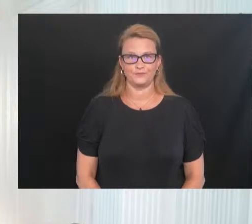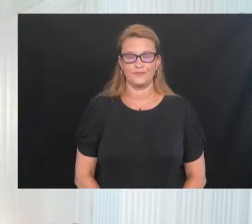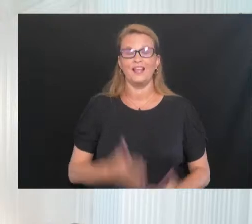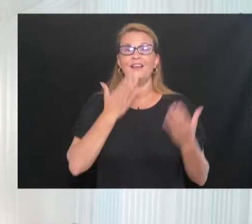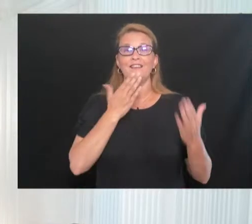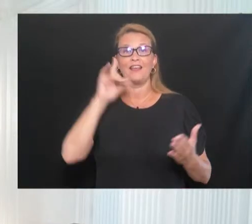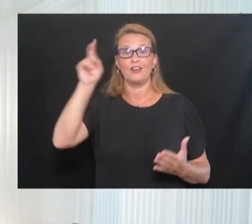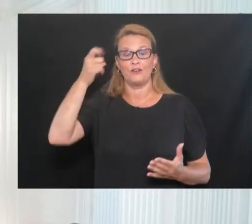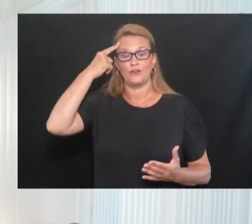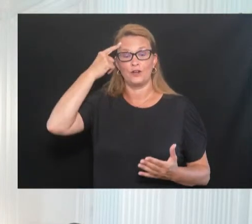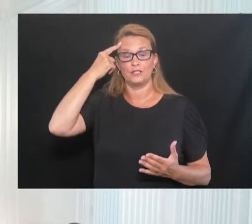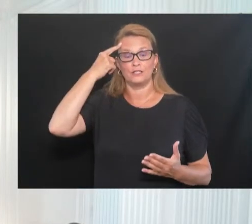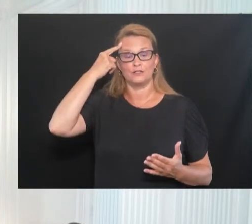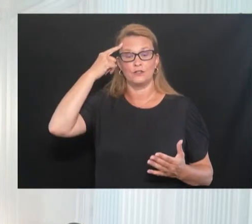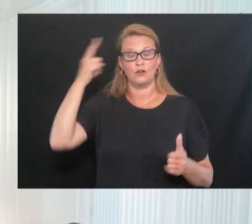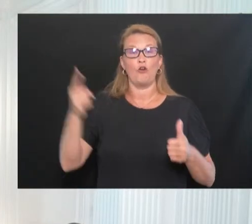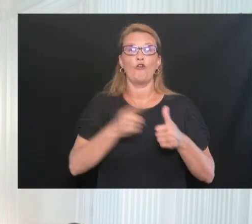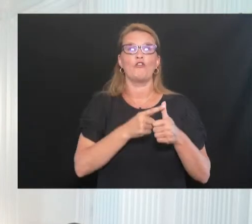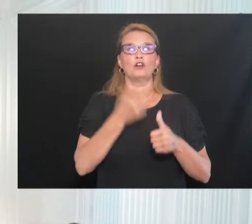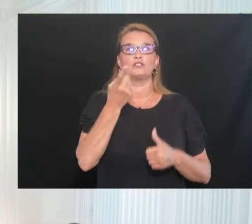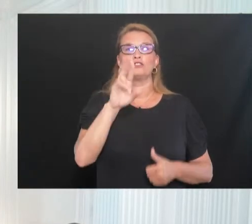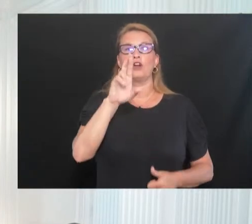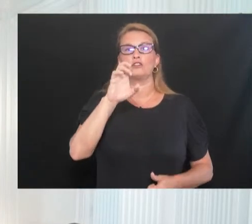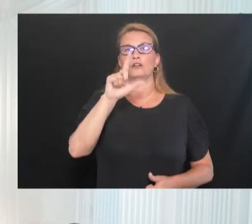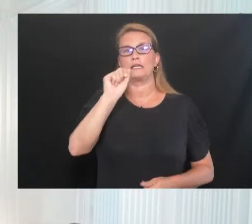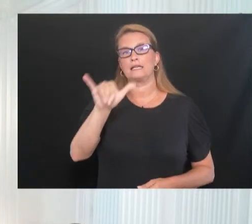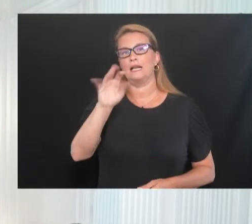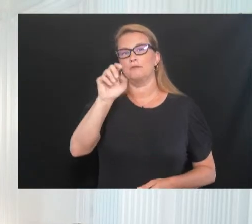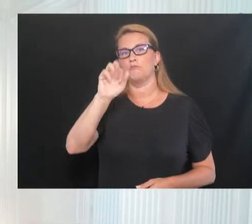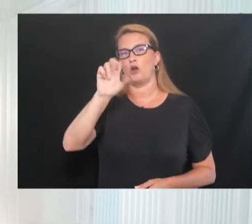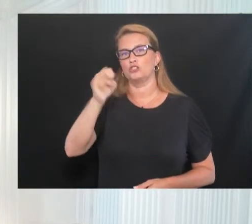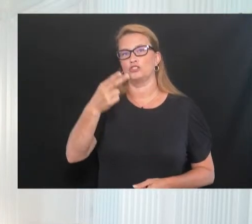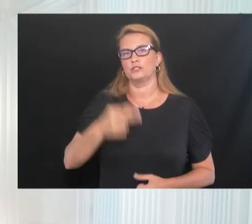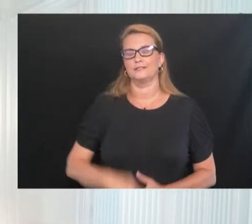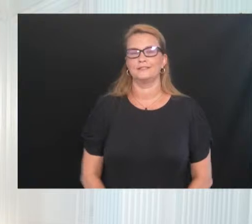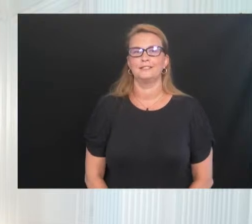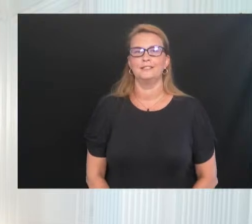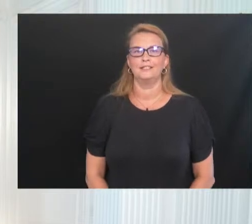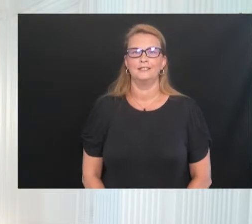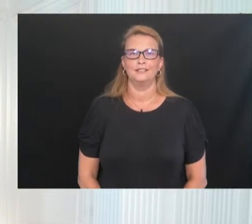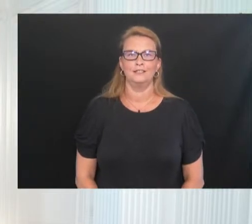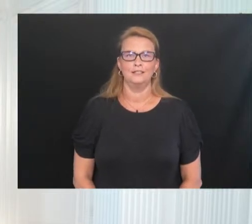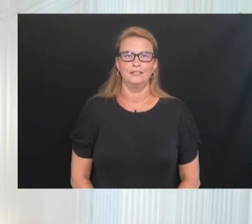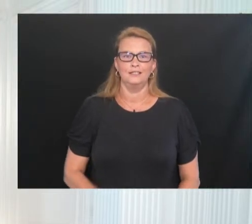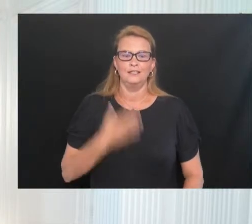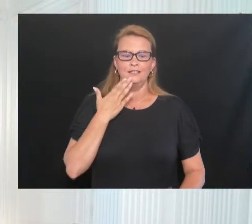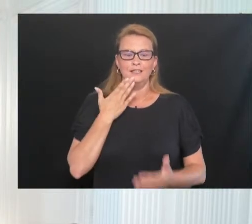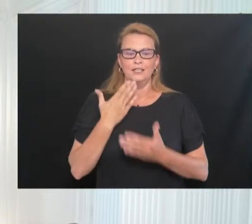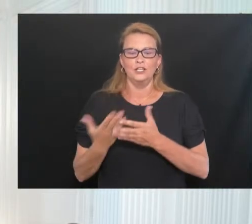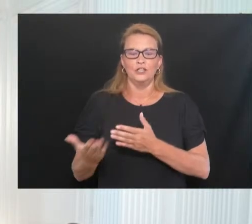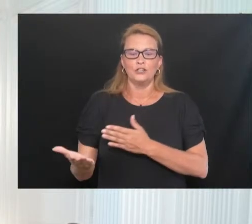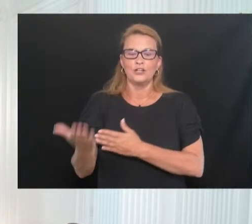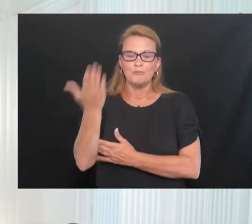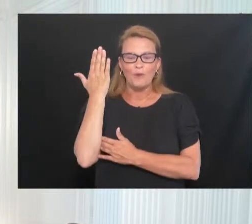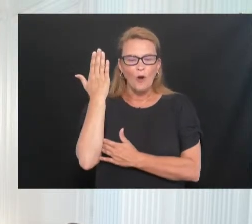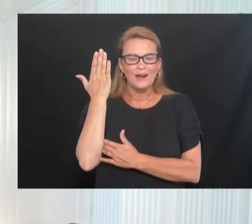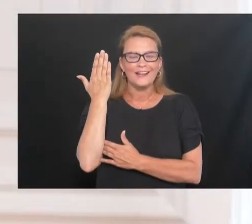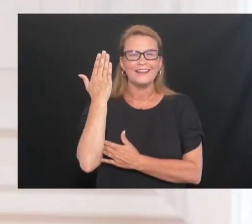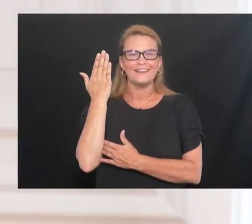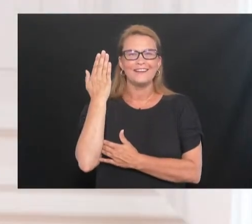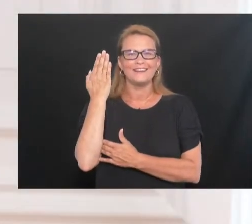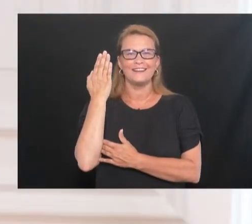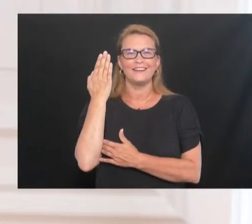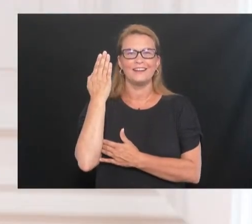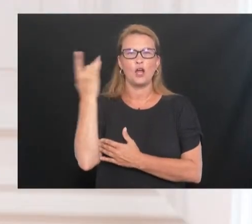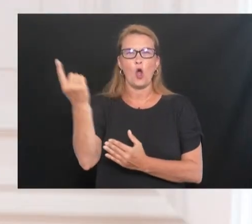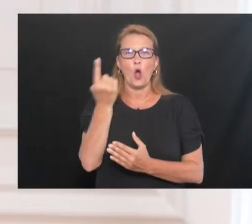Governor. Today we'll go first to Dr. Clay Marsh, our coronavirus czar. Well, good morning, and it's